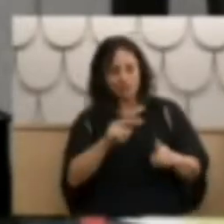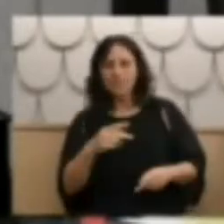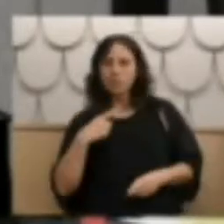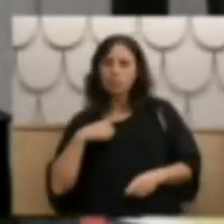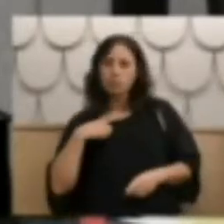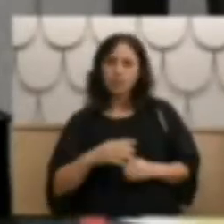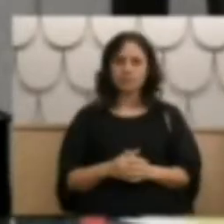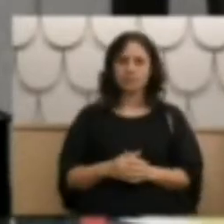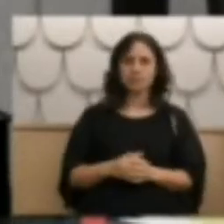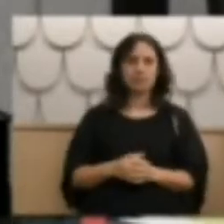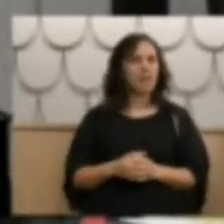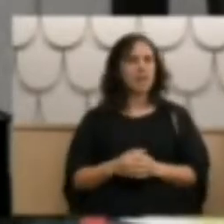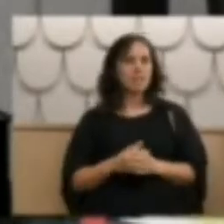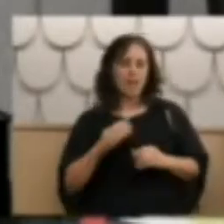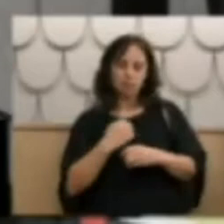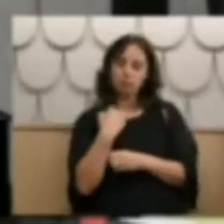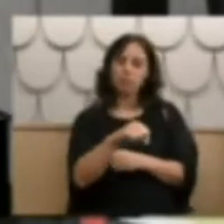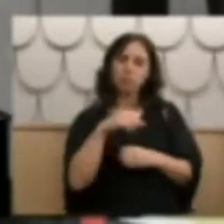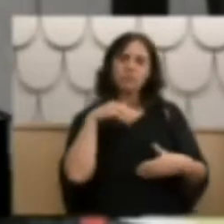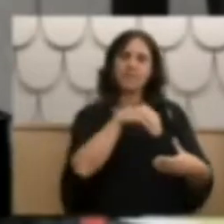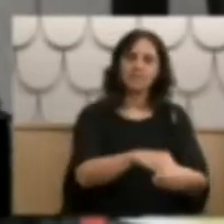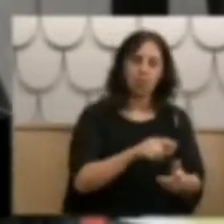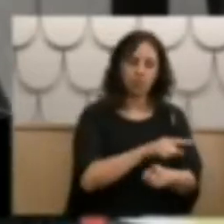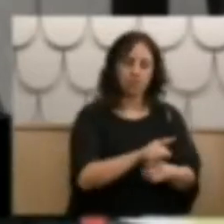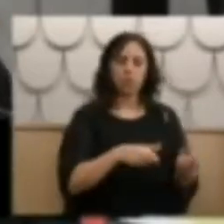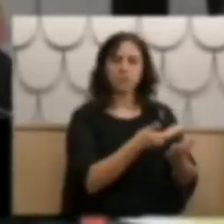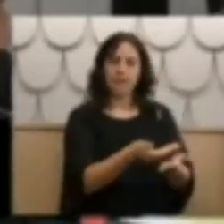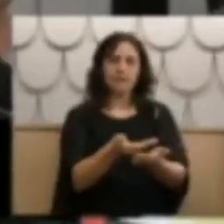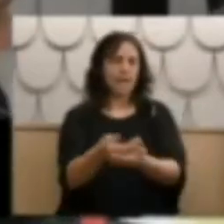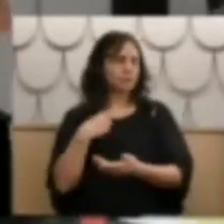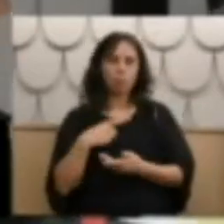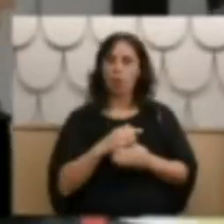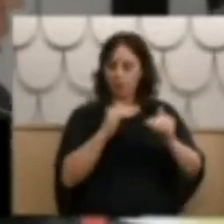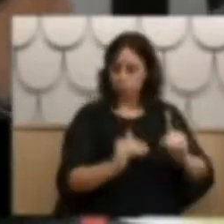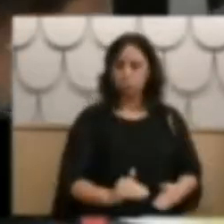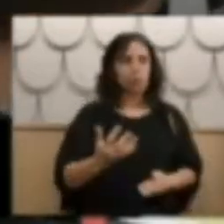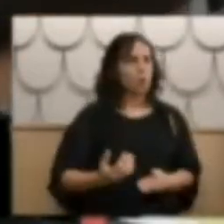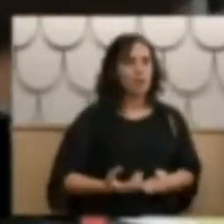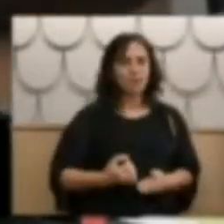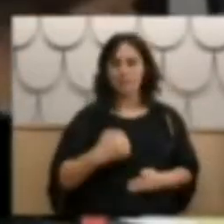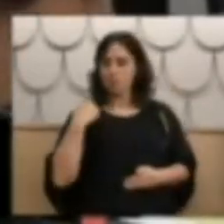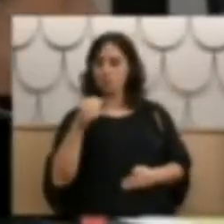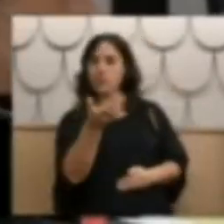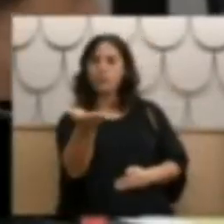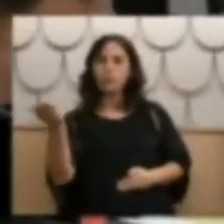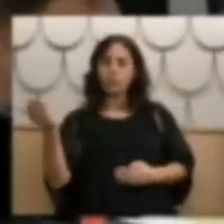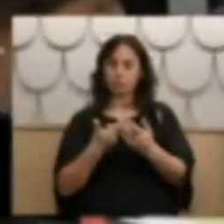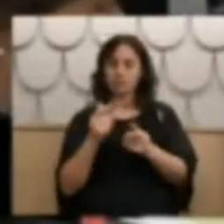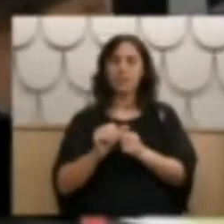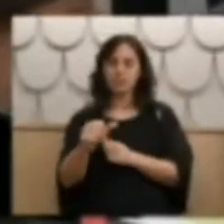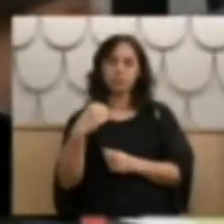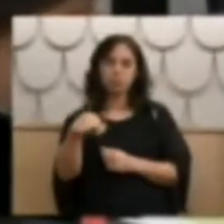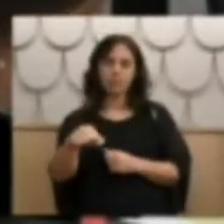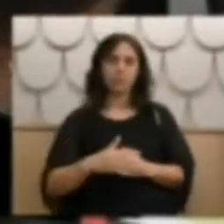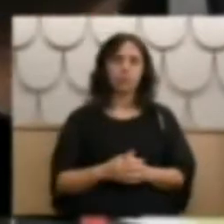do civil legal aid as they consider it not possible to make a living out of it. And I, once again, speaking in my role